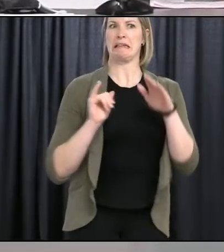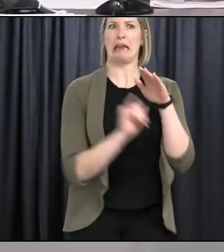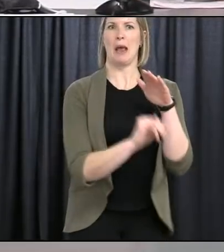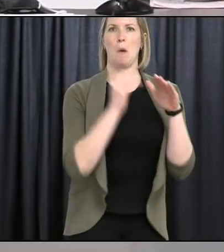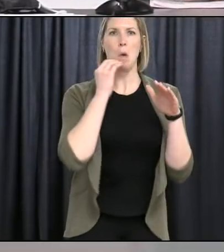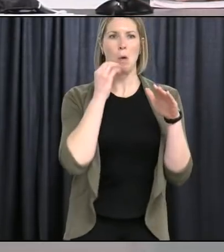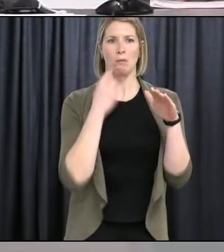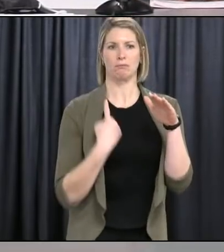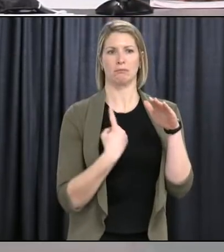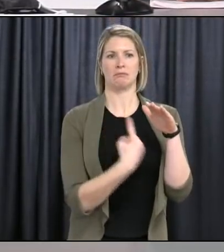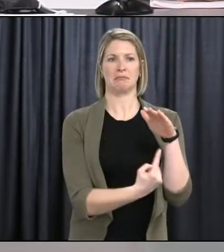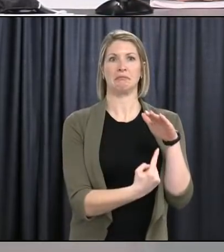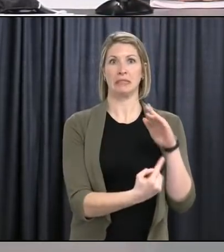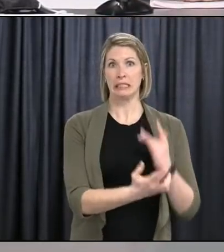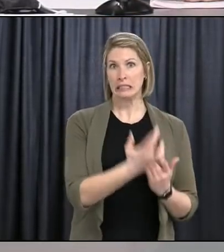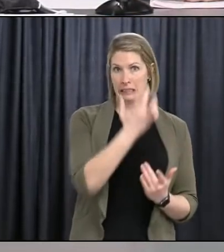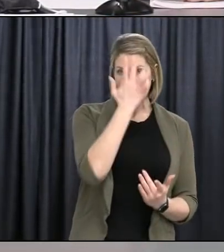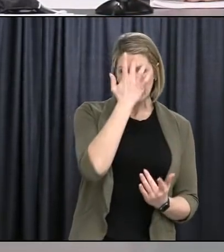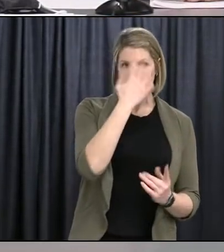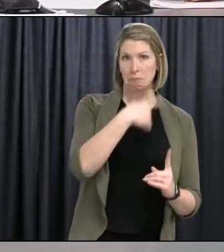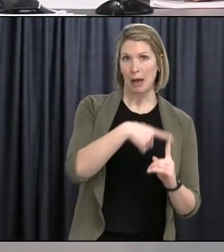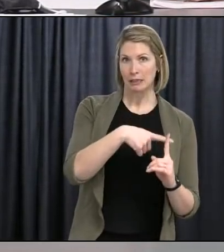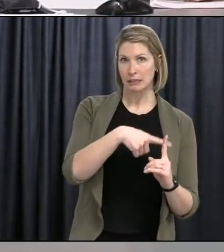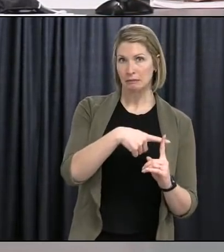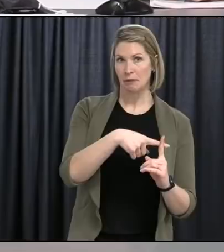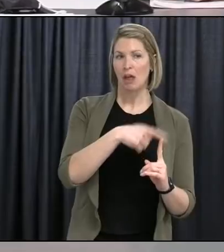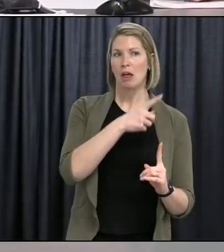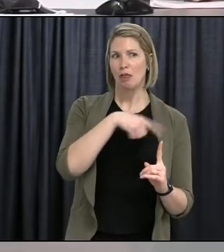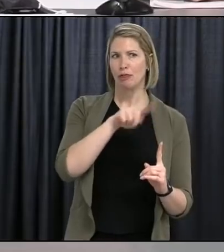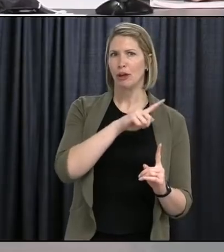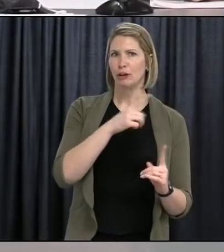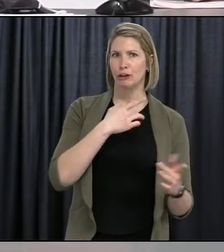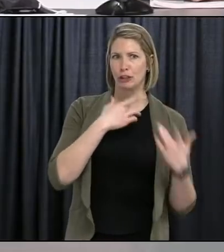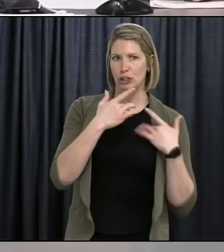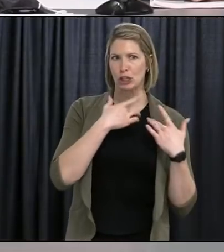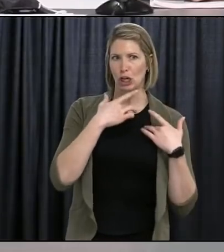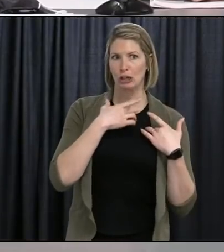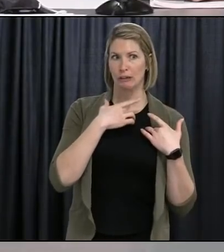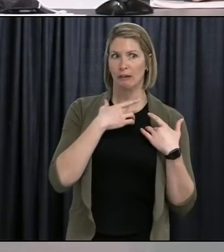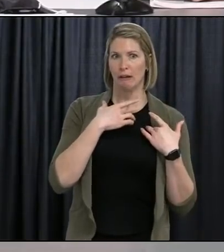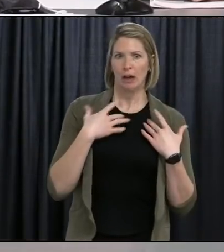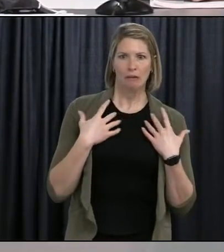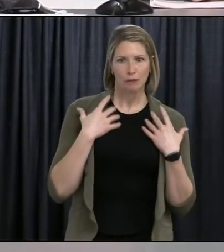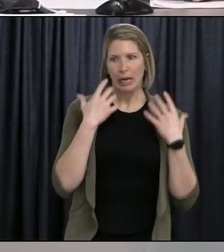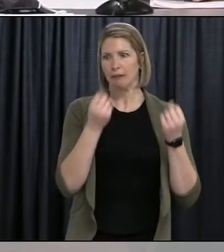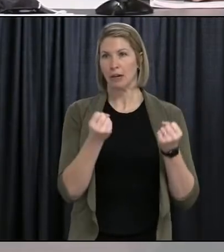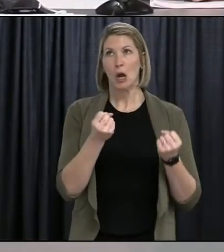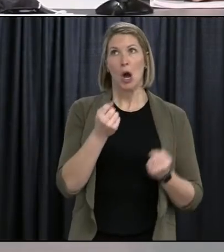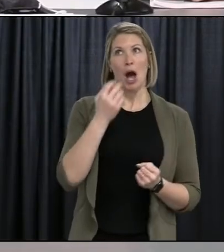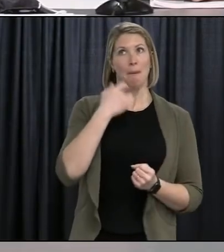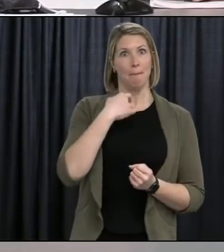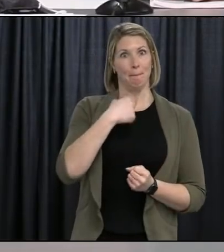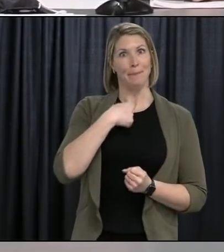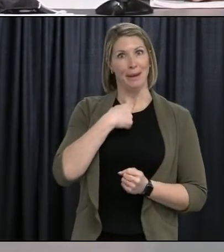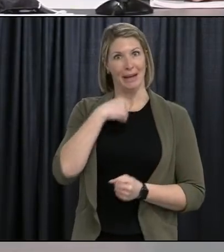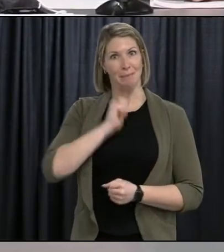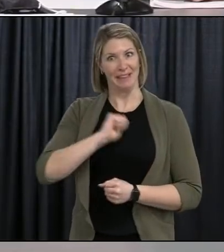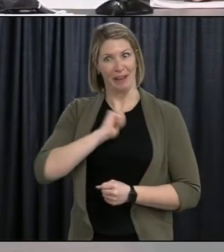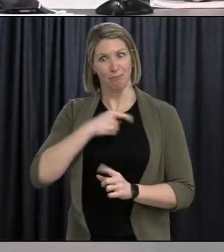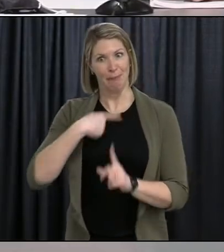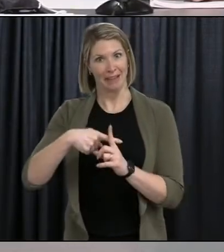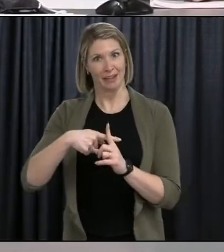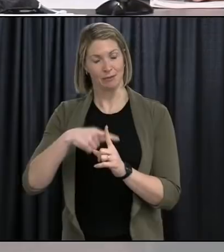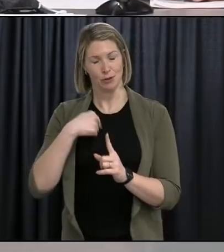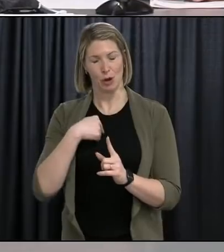about their recovery. And there are those who, of us, because I'm one of them, who are sitting home, who are waiting on a test result, and that can be